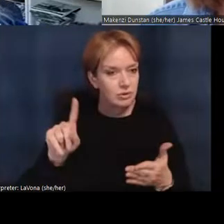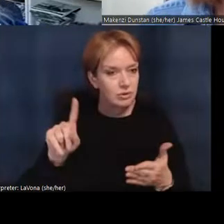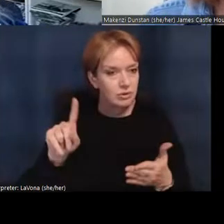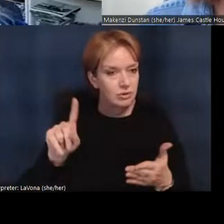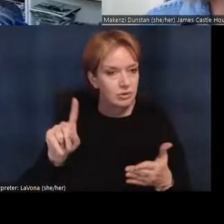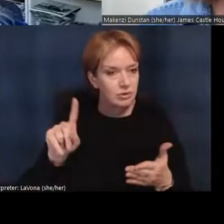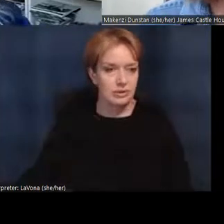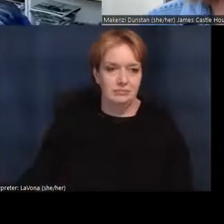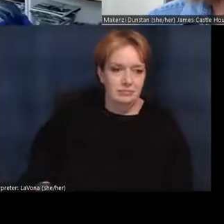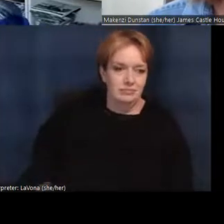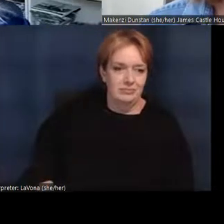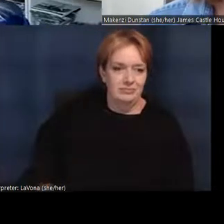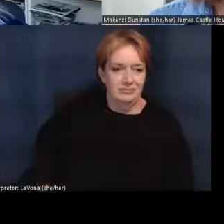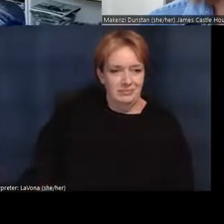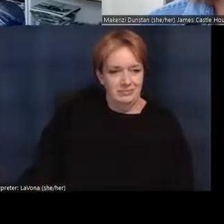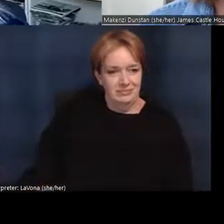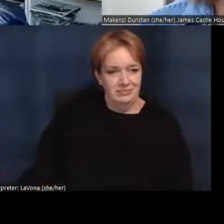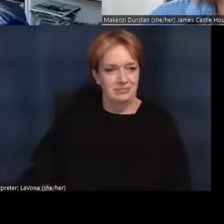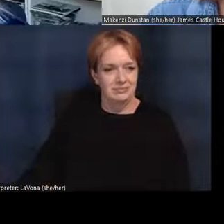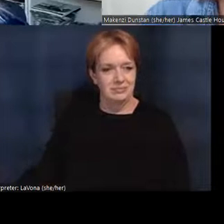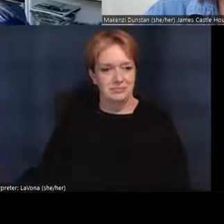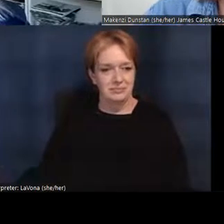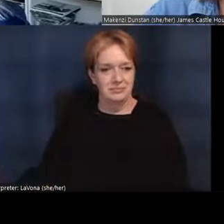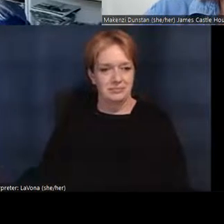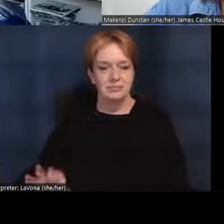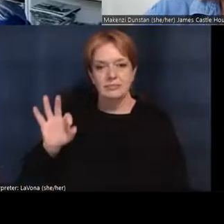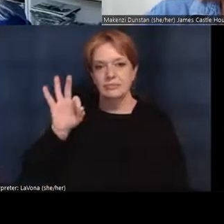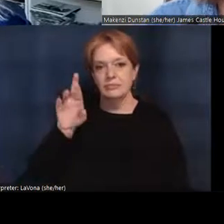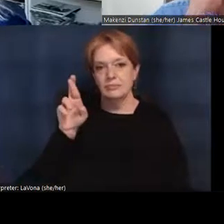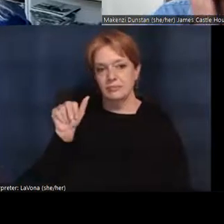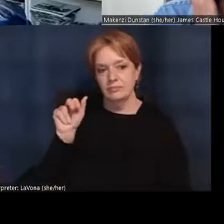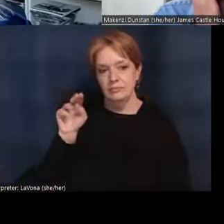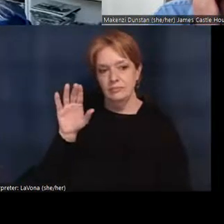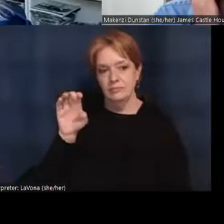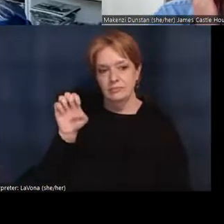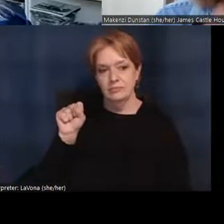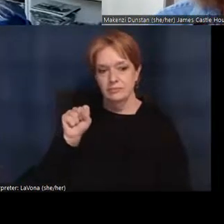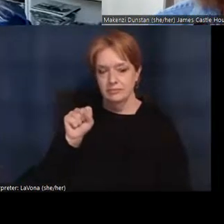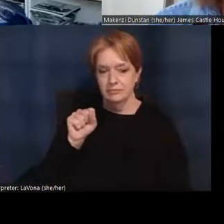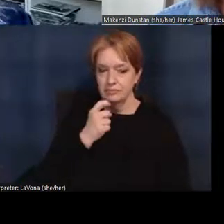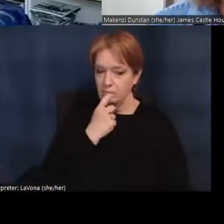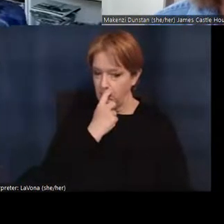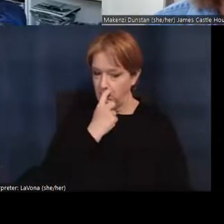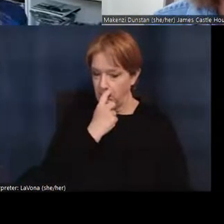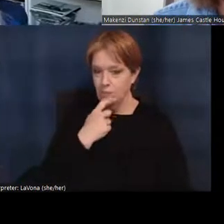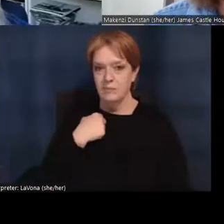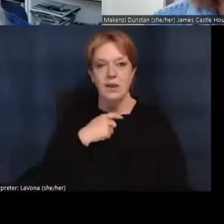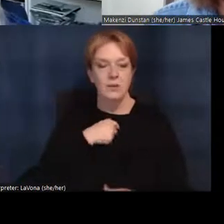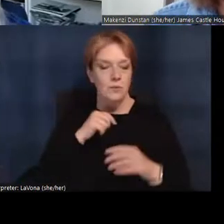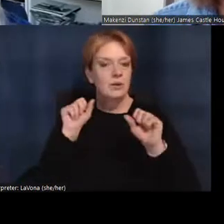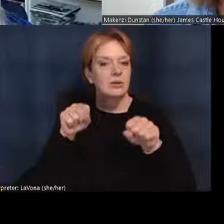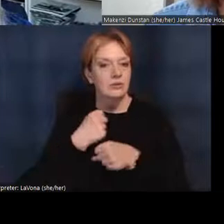Go ahead, Frances. We love that we were able to create an